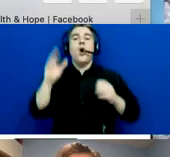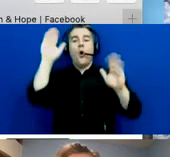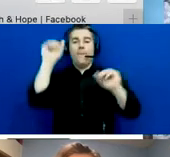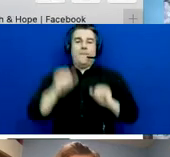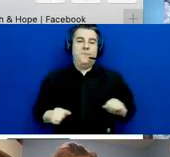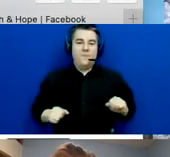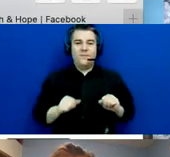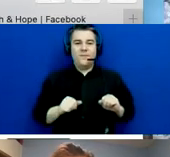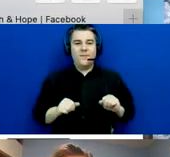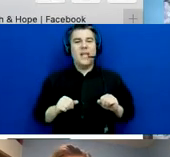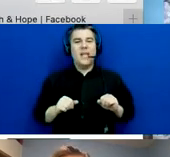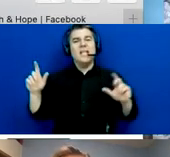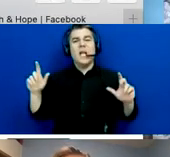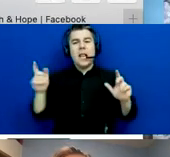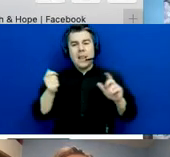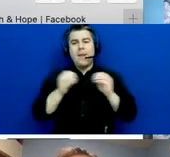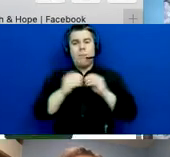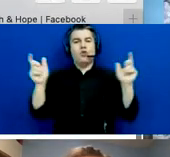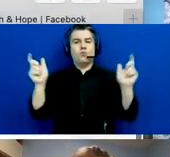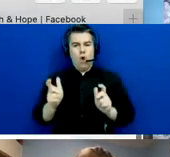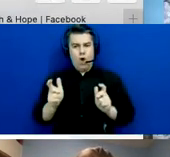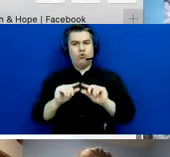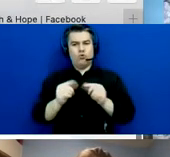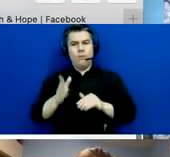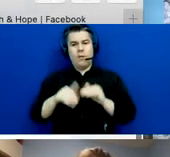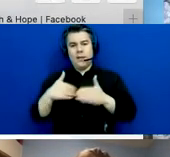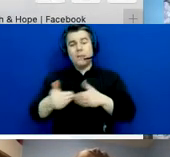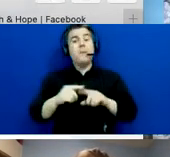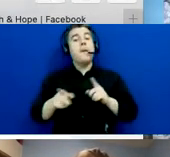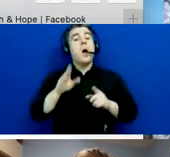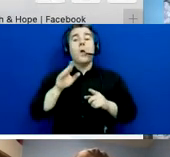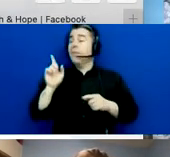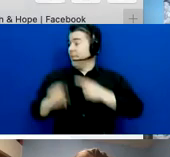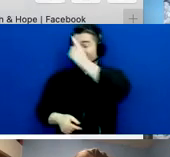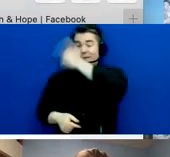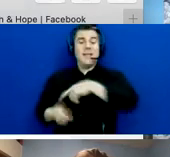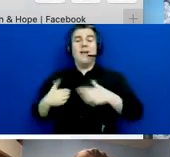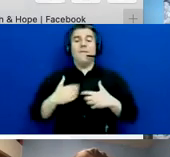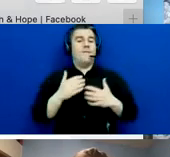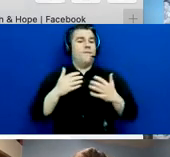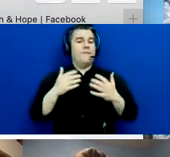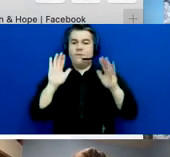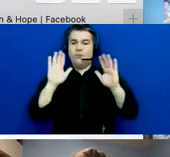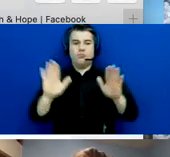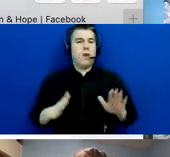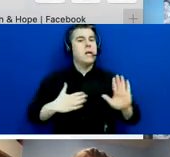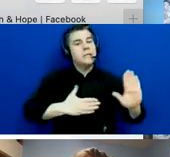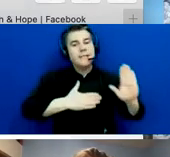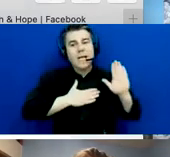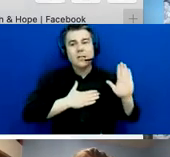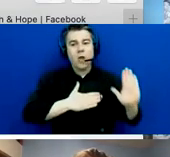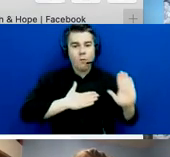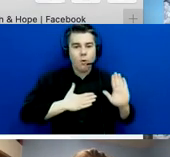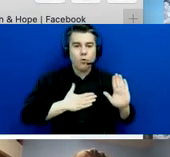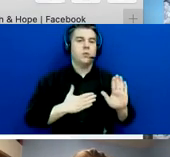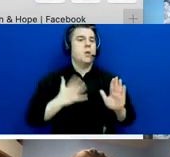group than the next one I'm going to show you, but this has an amazing abundance of testimonies and